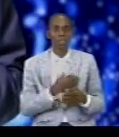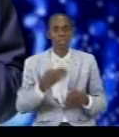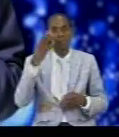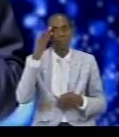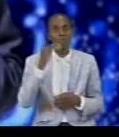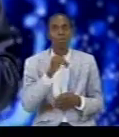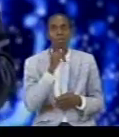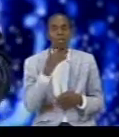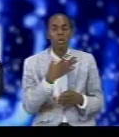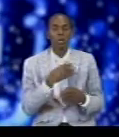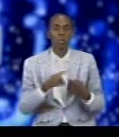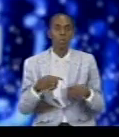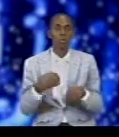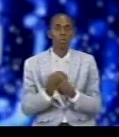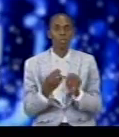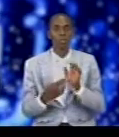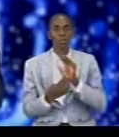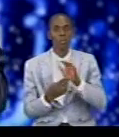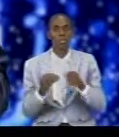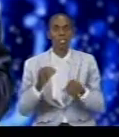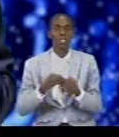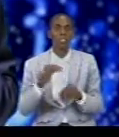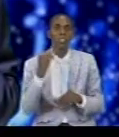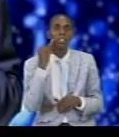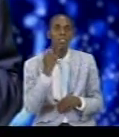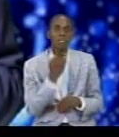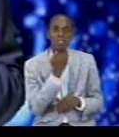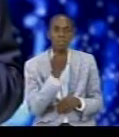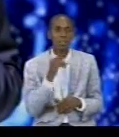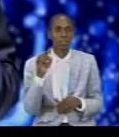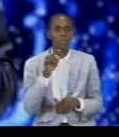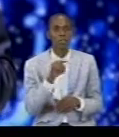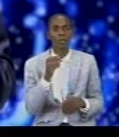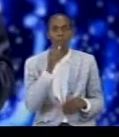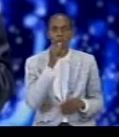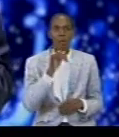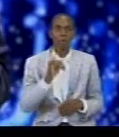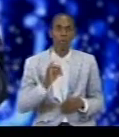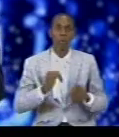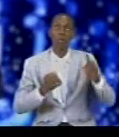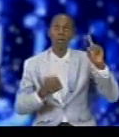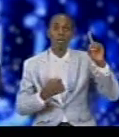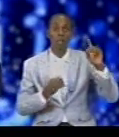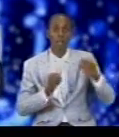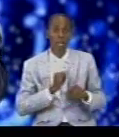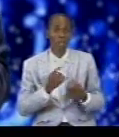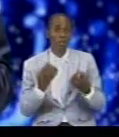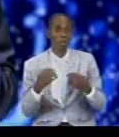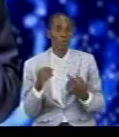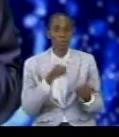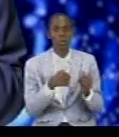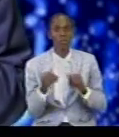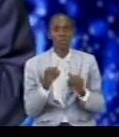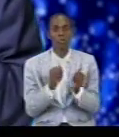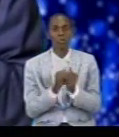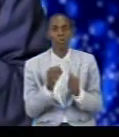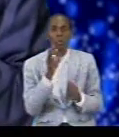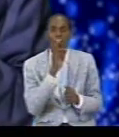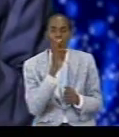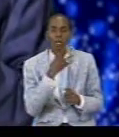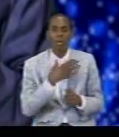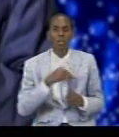made manifest to Israel. Therefore am I come, baptizing with water. And John bear record,